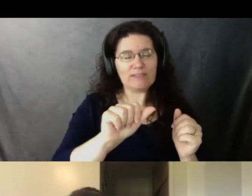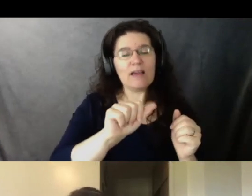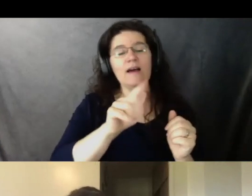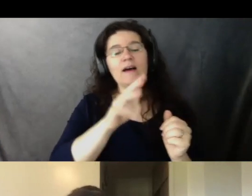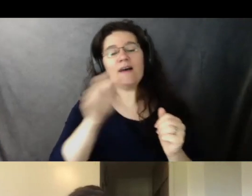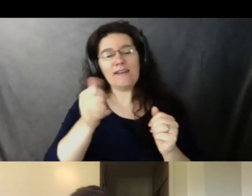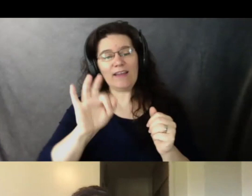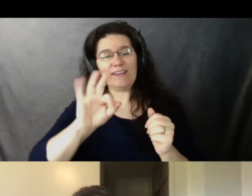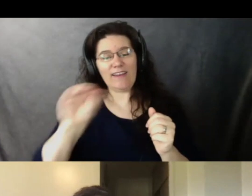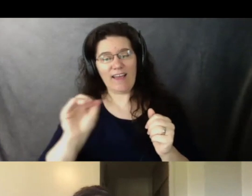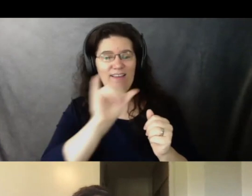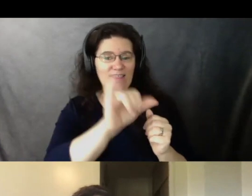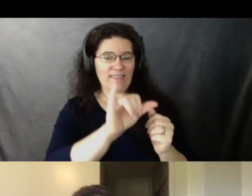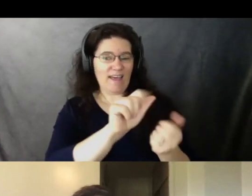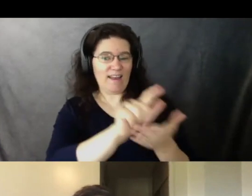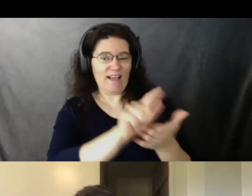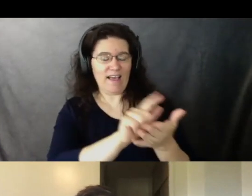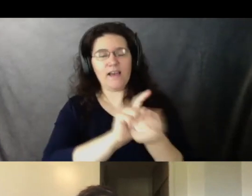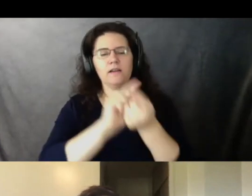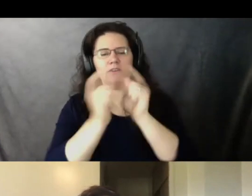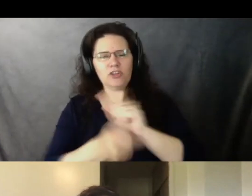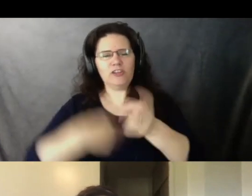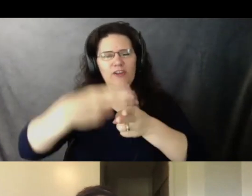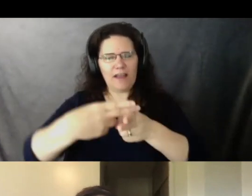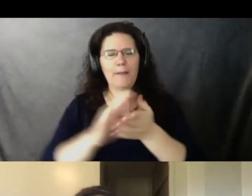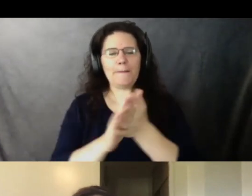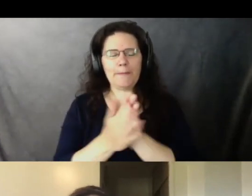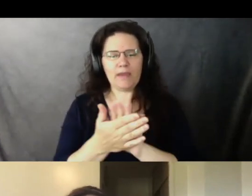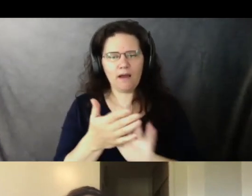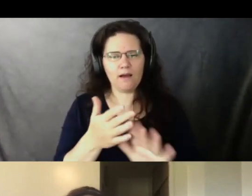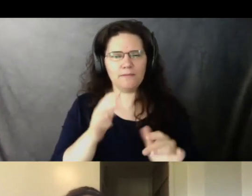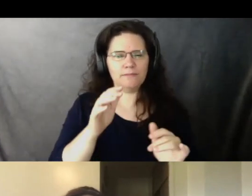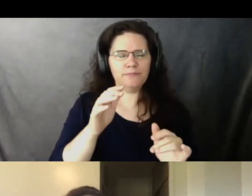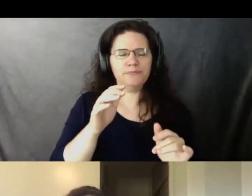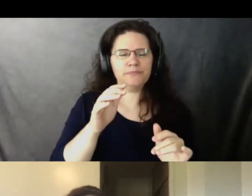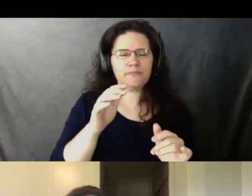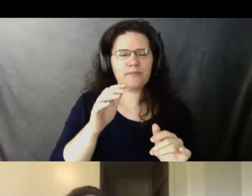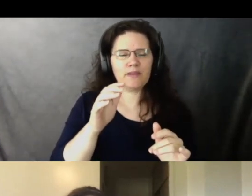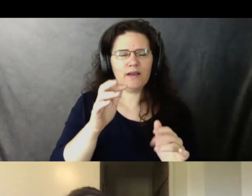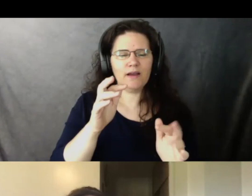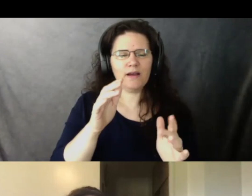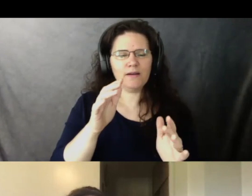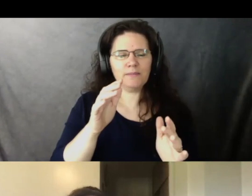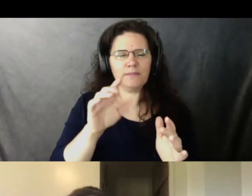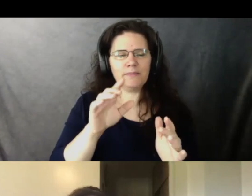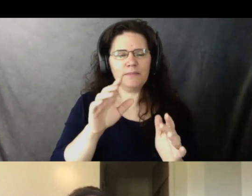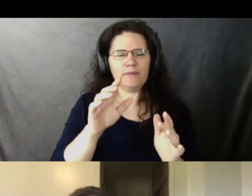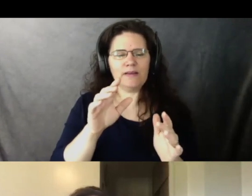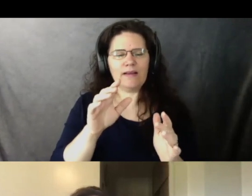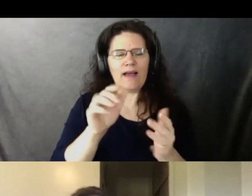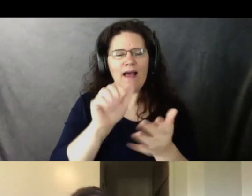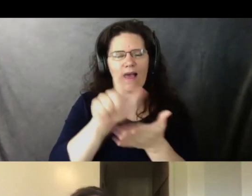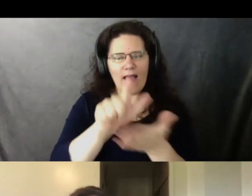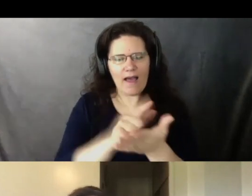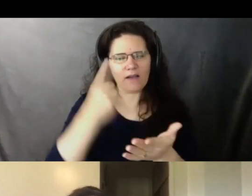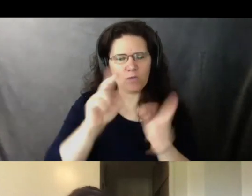Act. In 1980, disability advocates began lobbying to sort